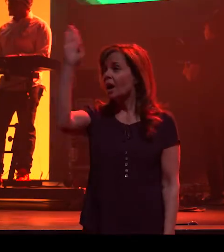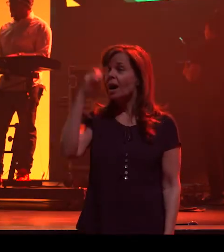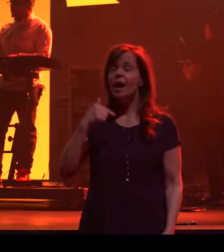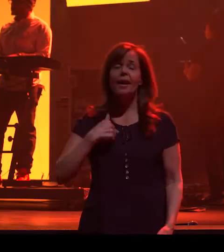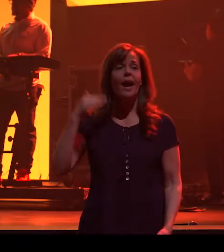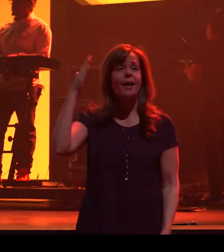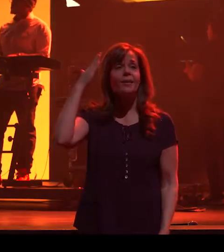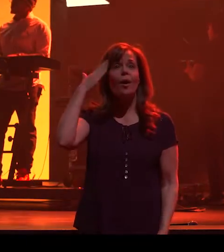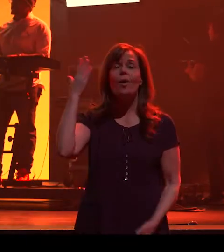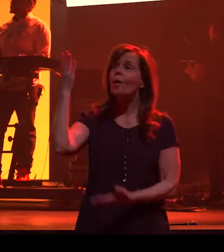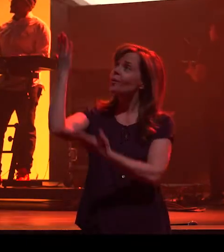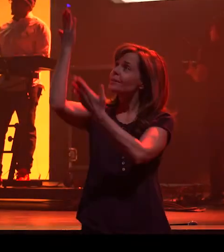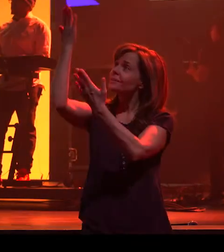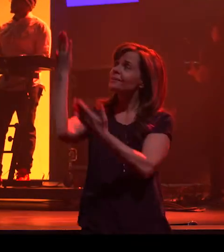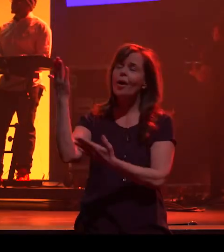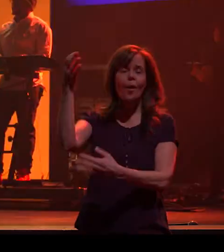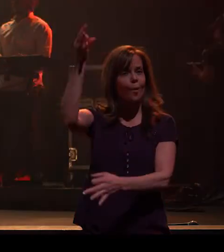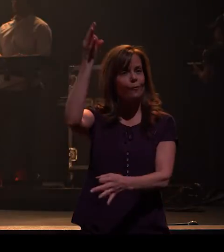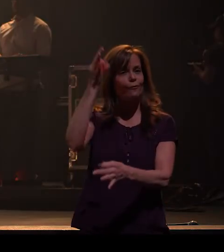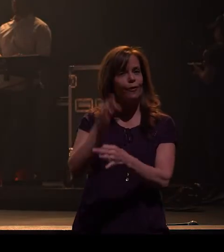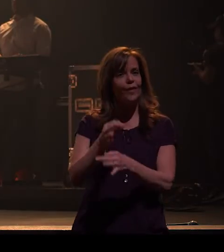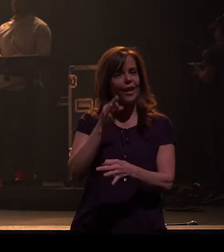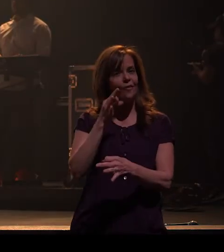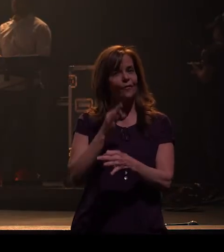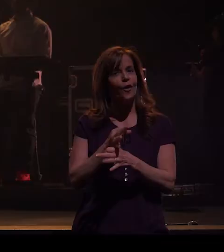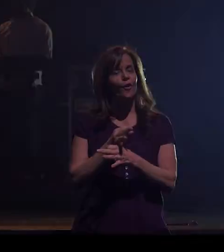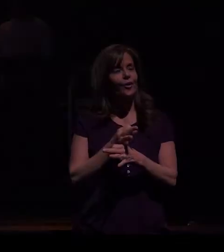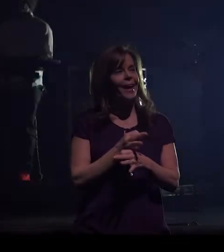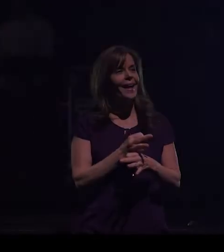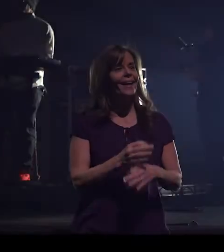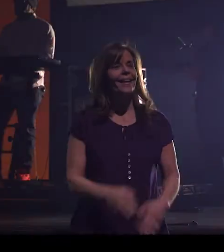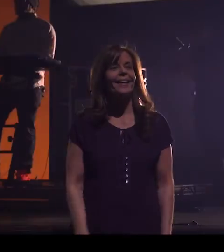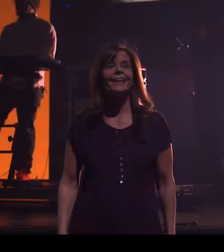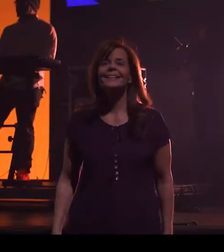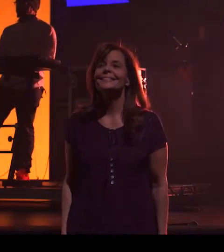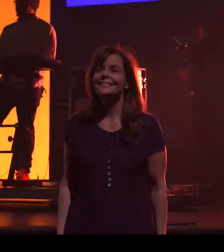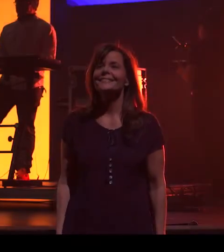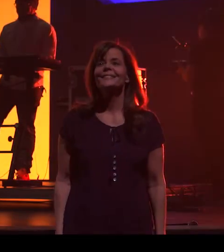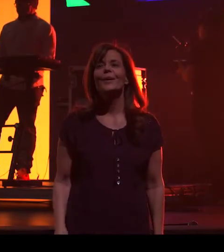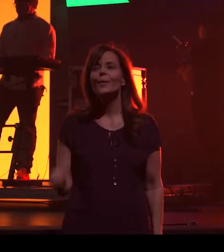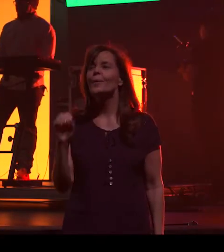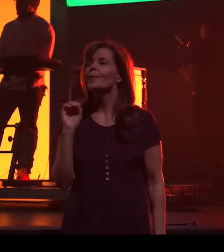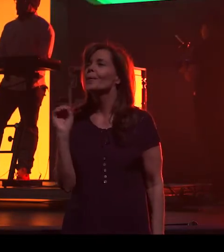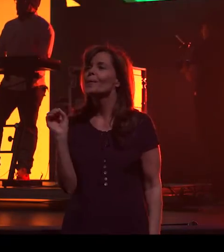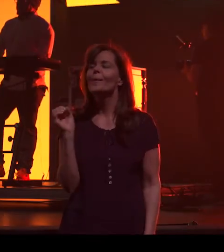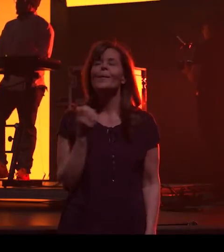the God I know is no more faithfulness.